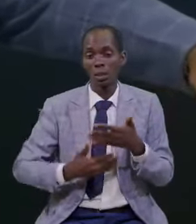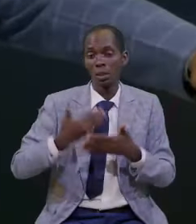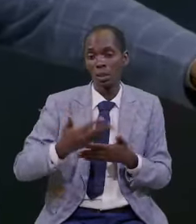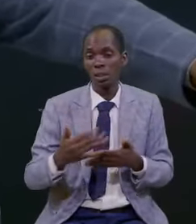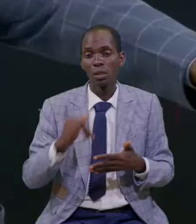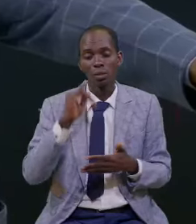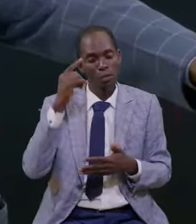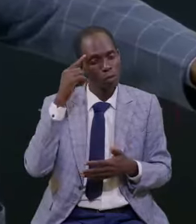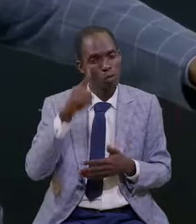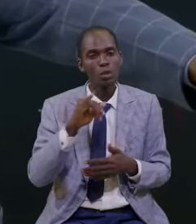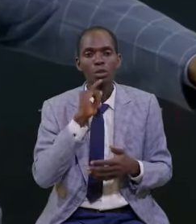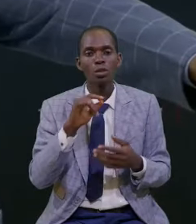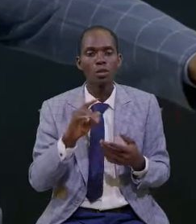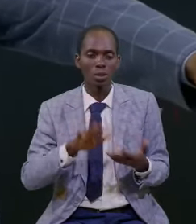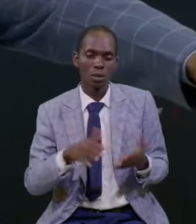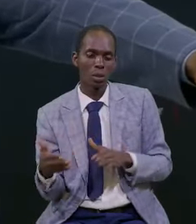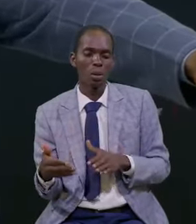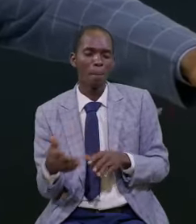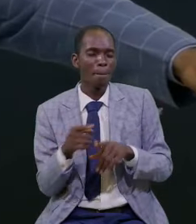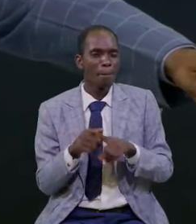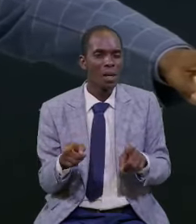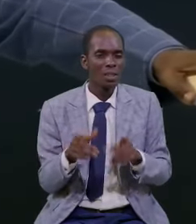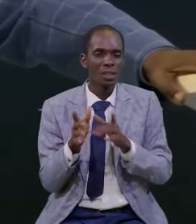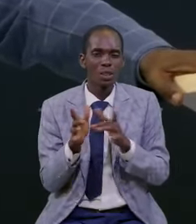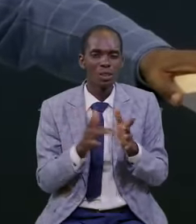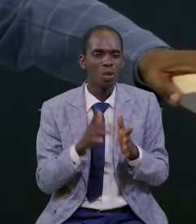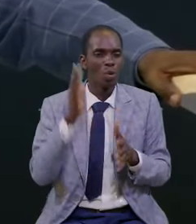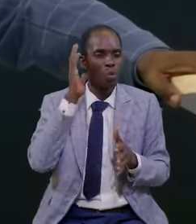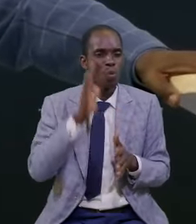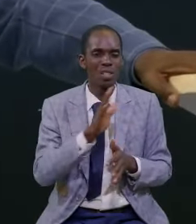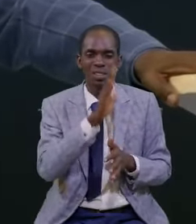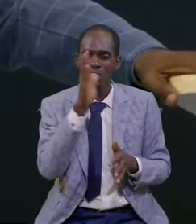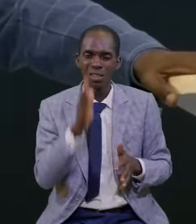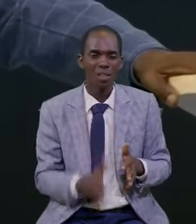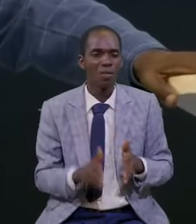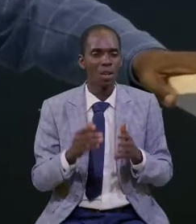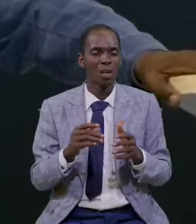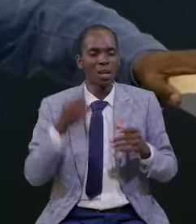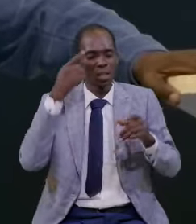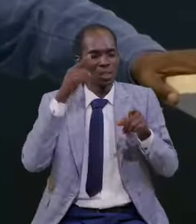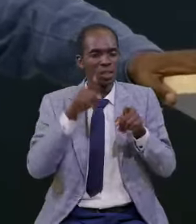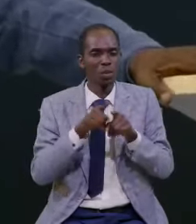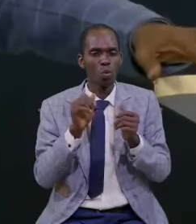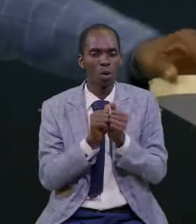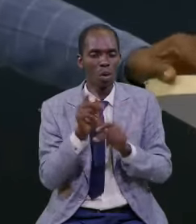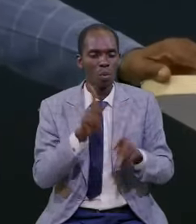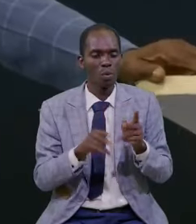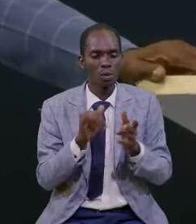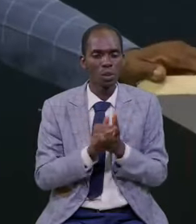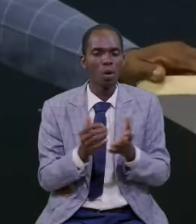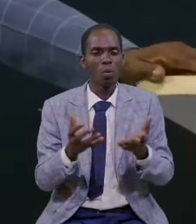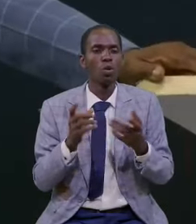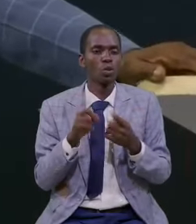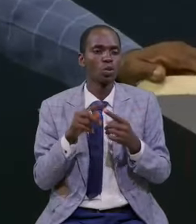them. Jesus will never agree with the people that want to stone you and kill you because you've